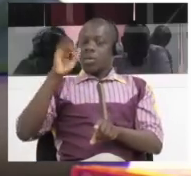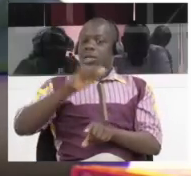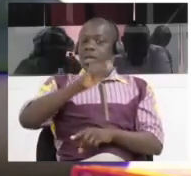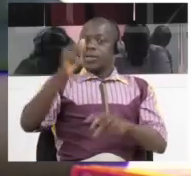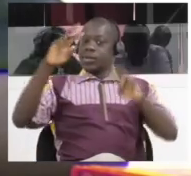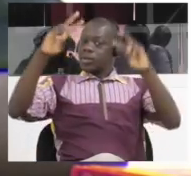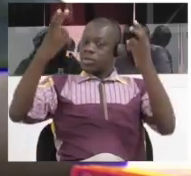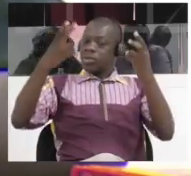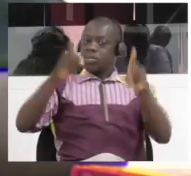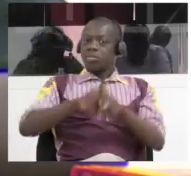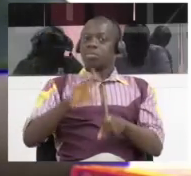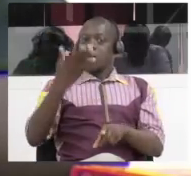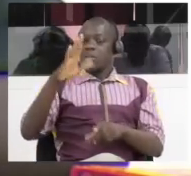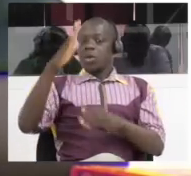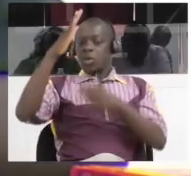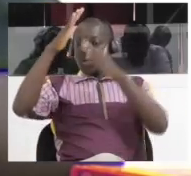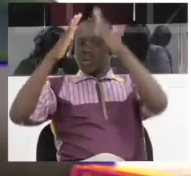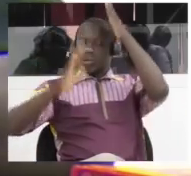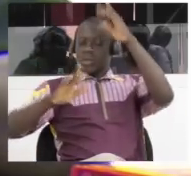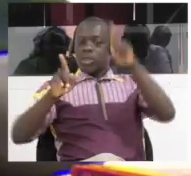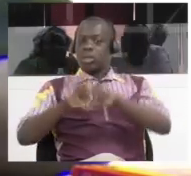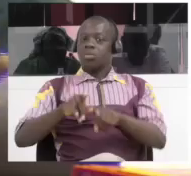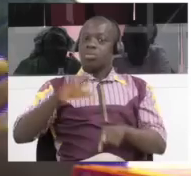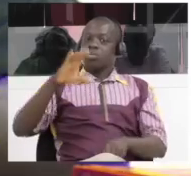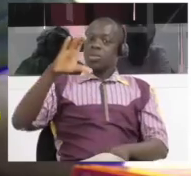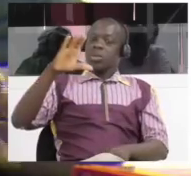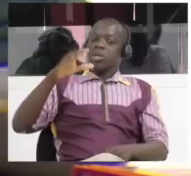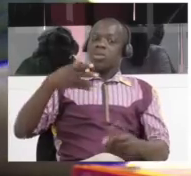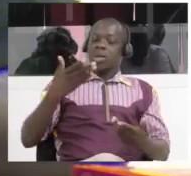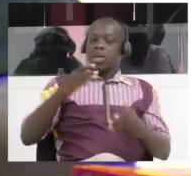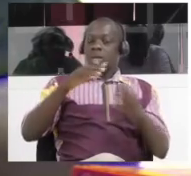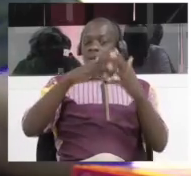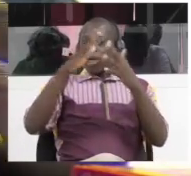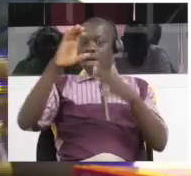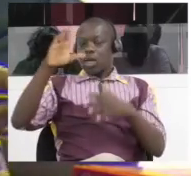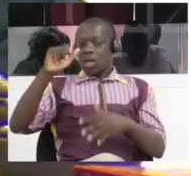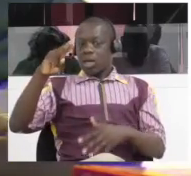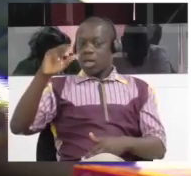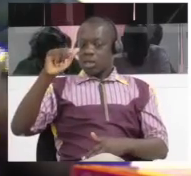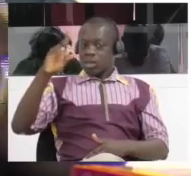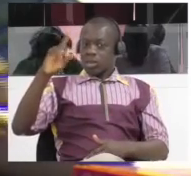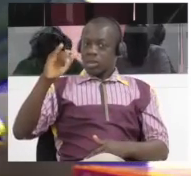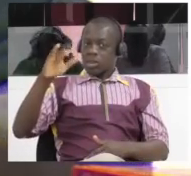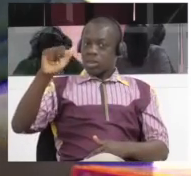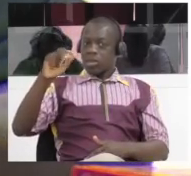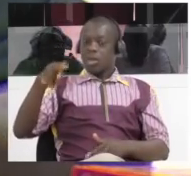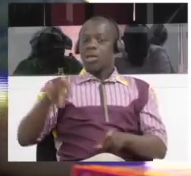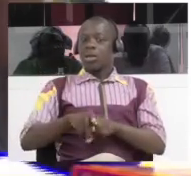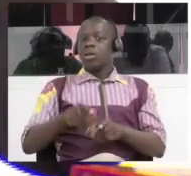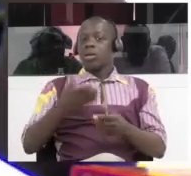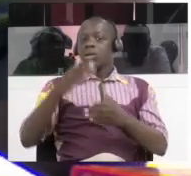soldier or a Canadian soldier, if you are in any situation where you live